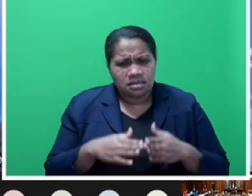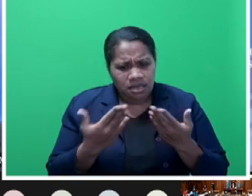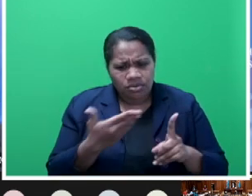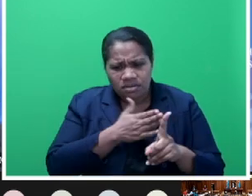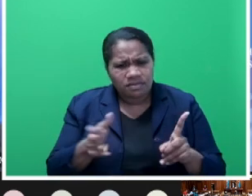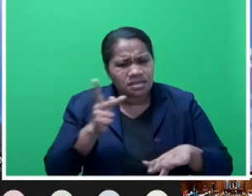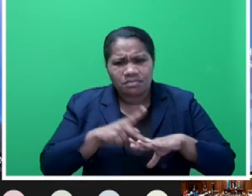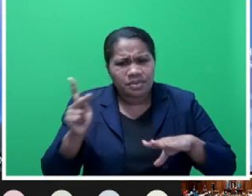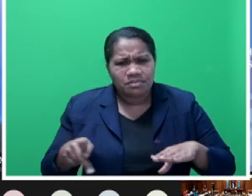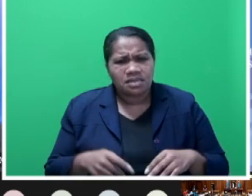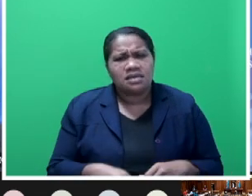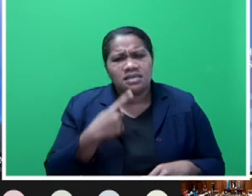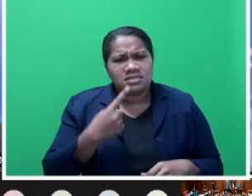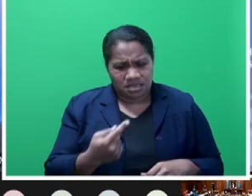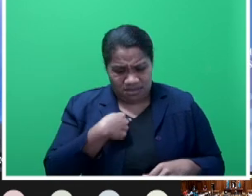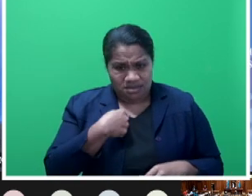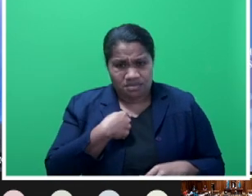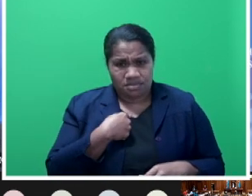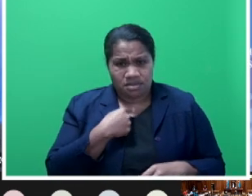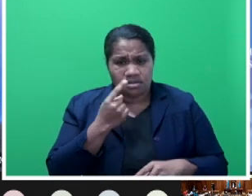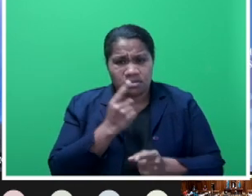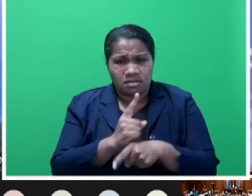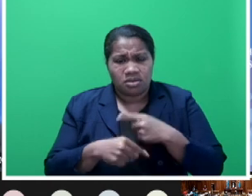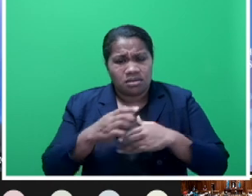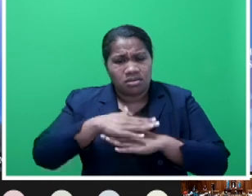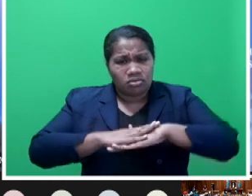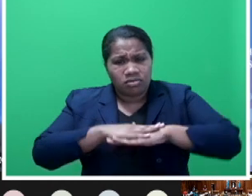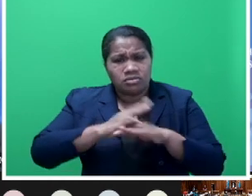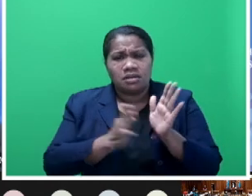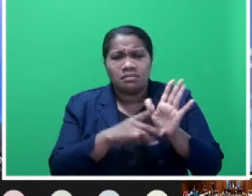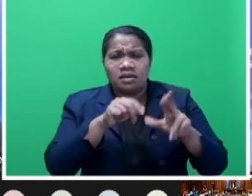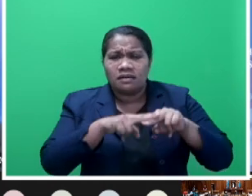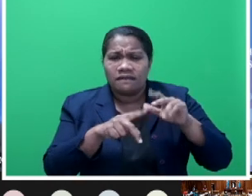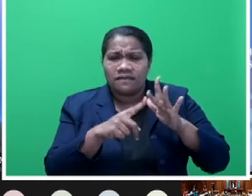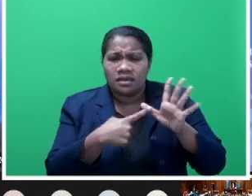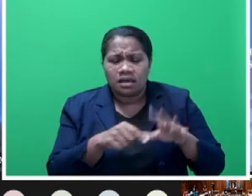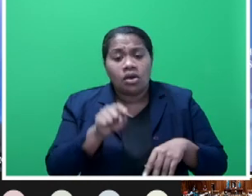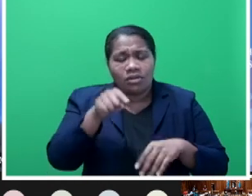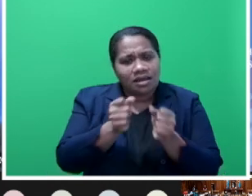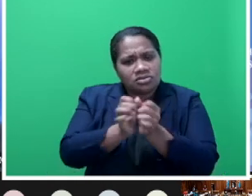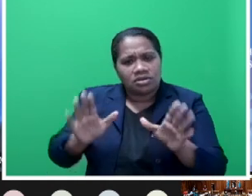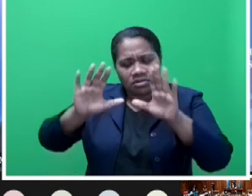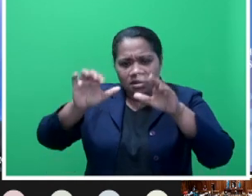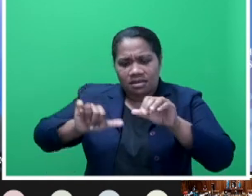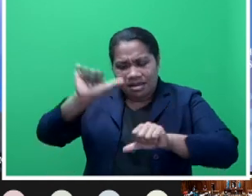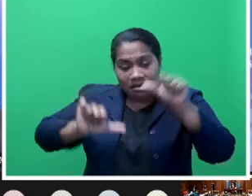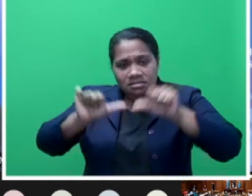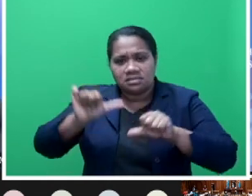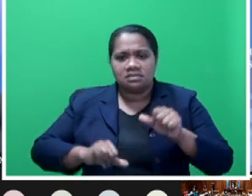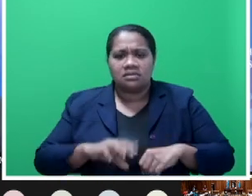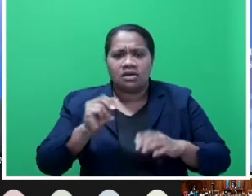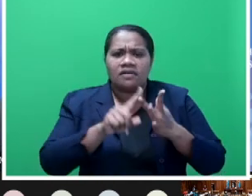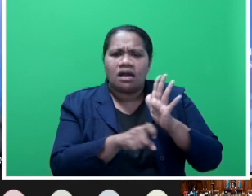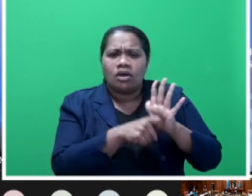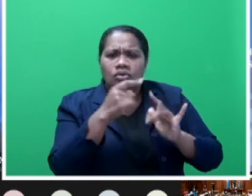too with saying that I'm referring to the Russian mafia. That was a general analysis of the Irish black